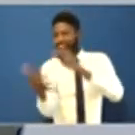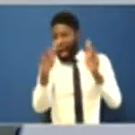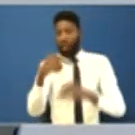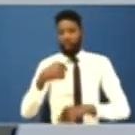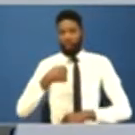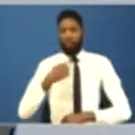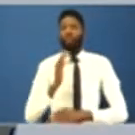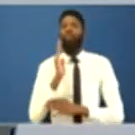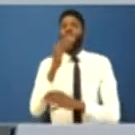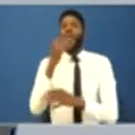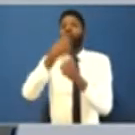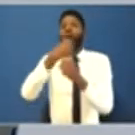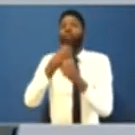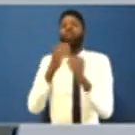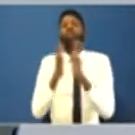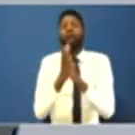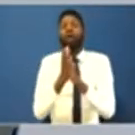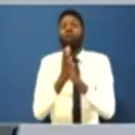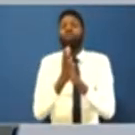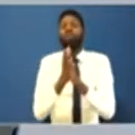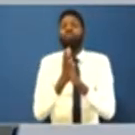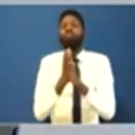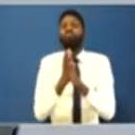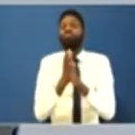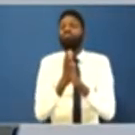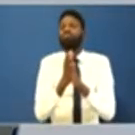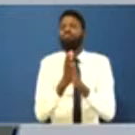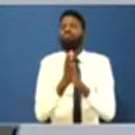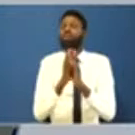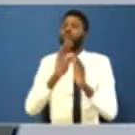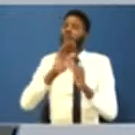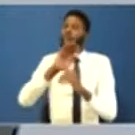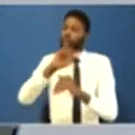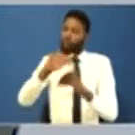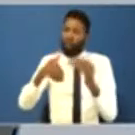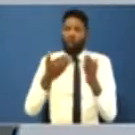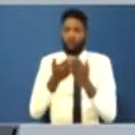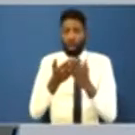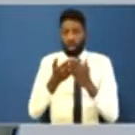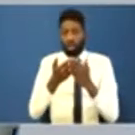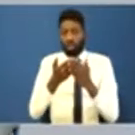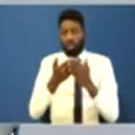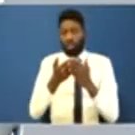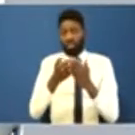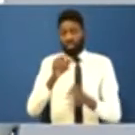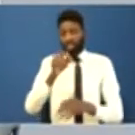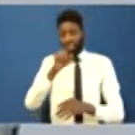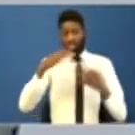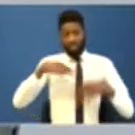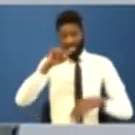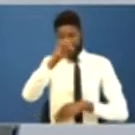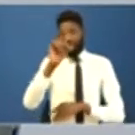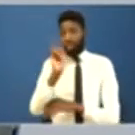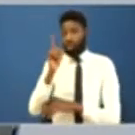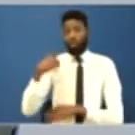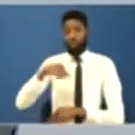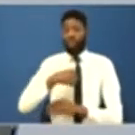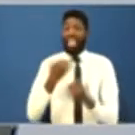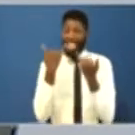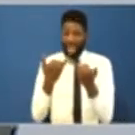going to work with every race in nairobi like in nairobi we have the